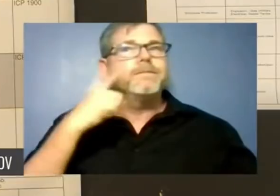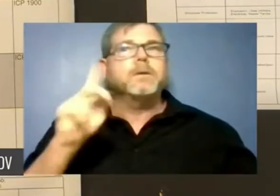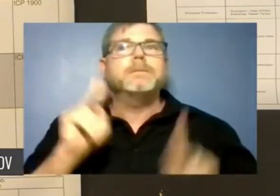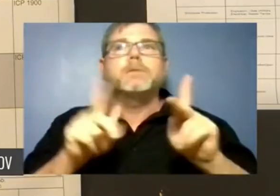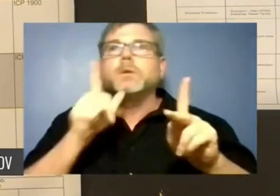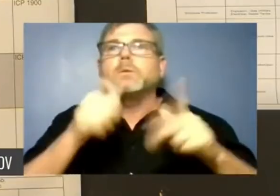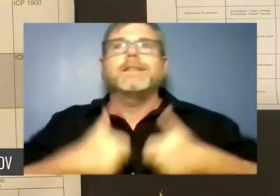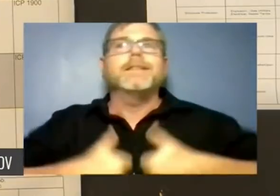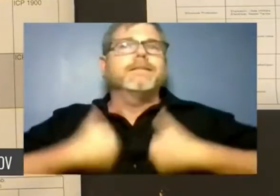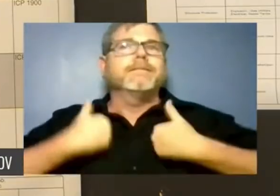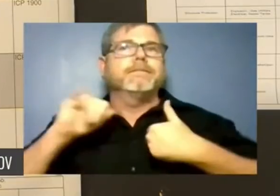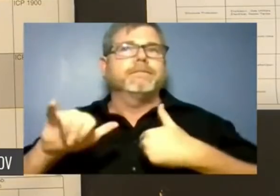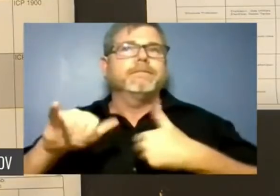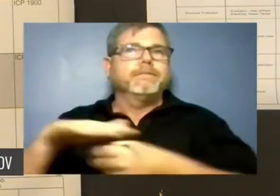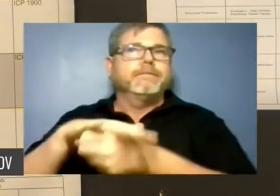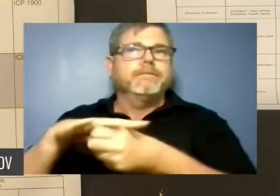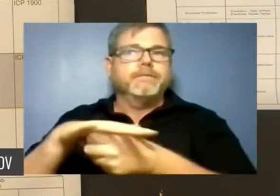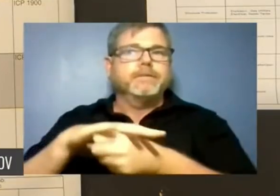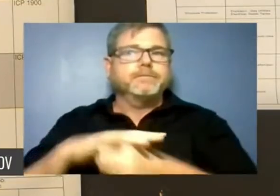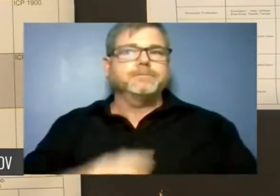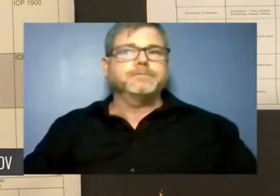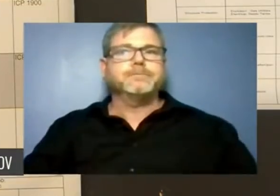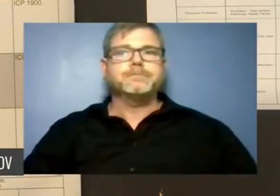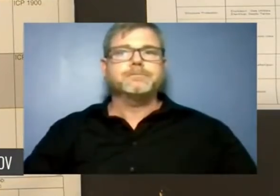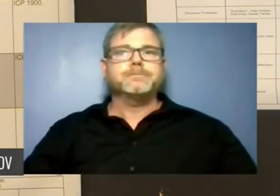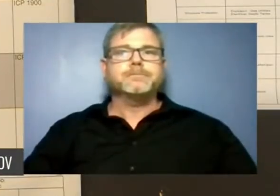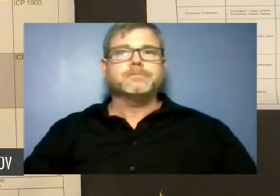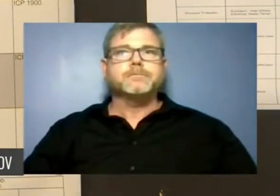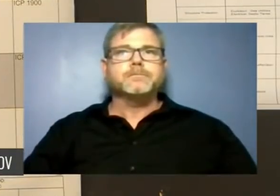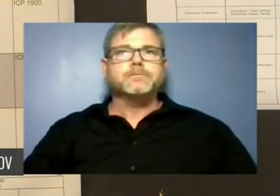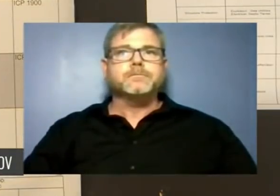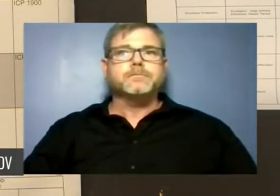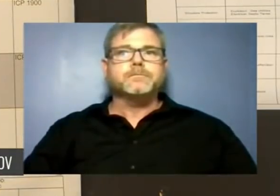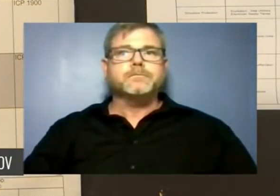I had a question about the